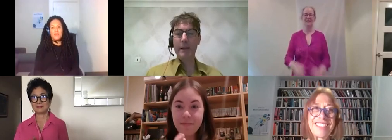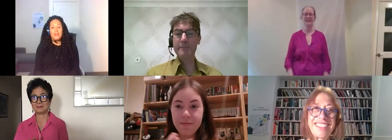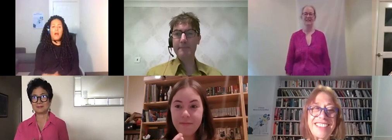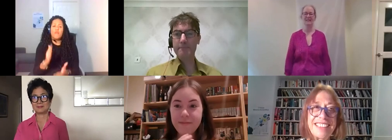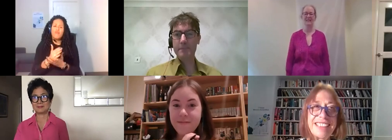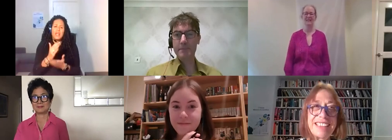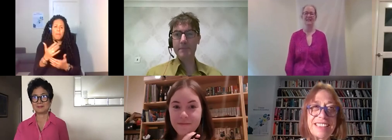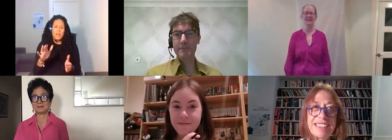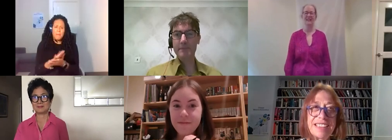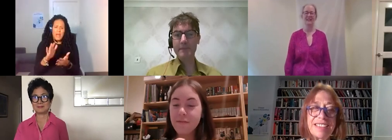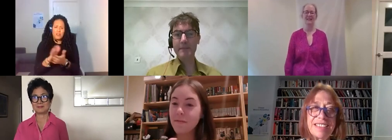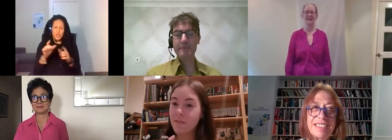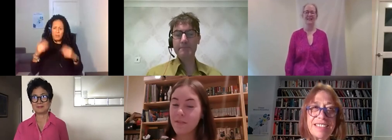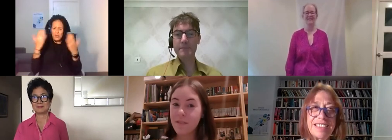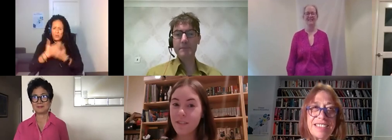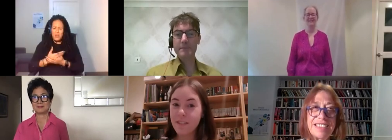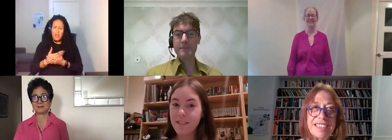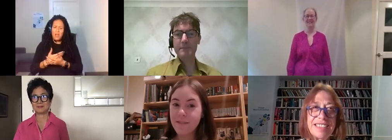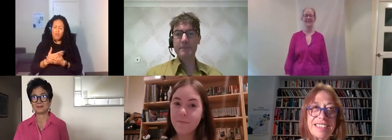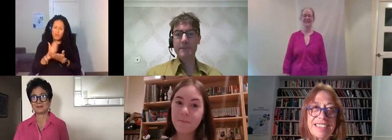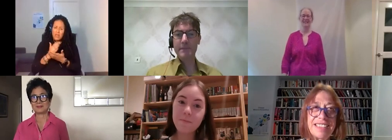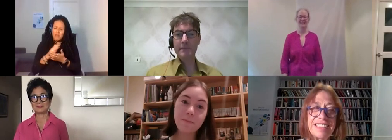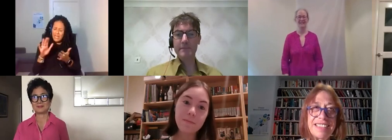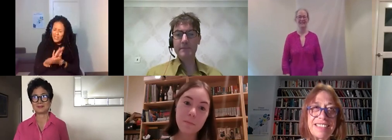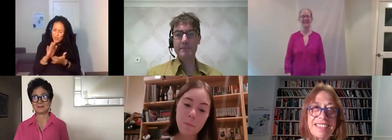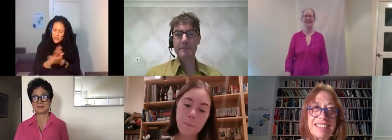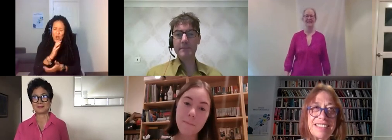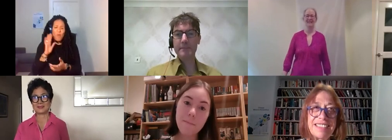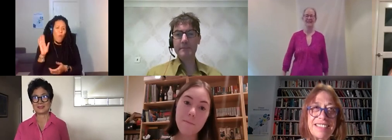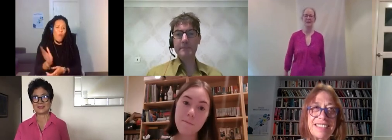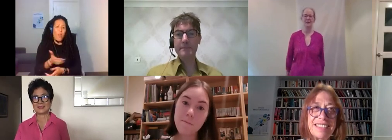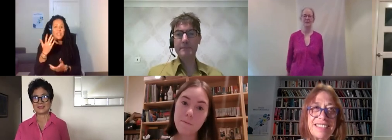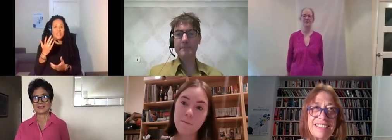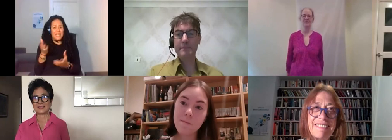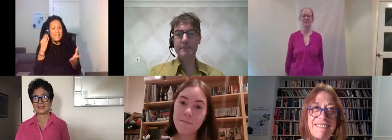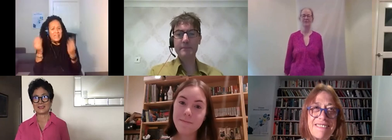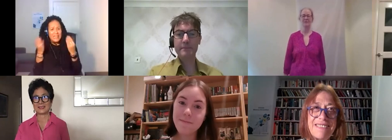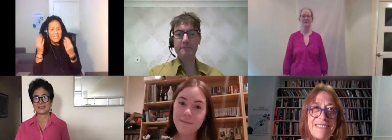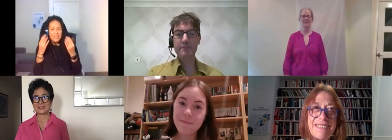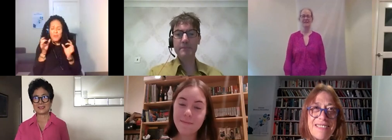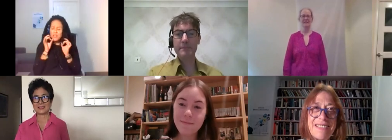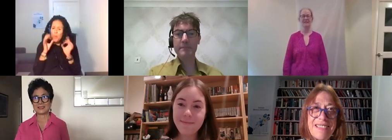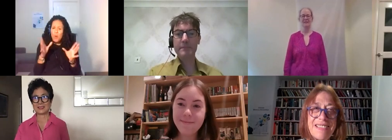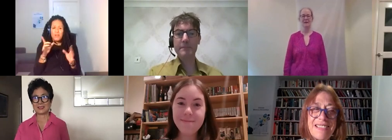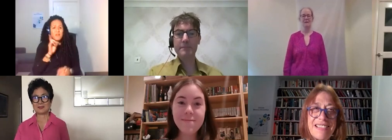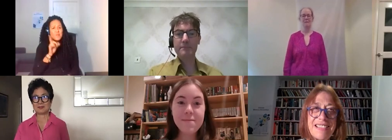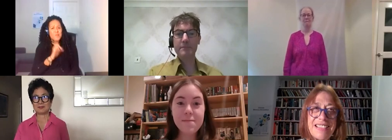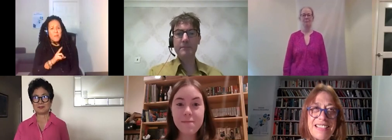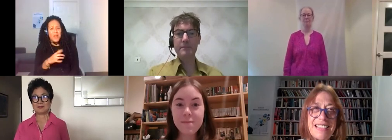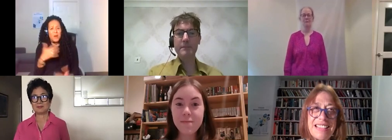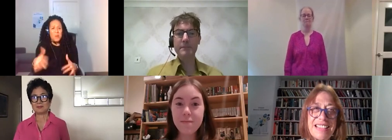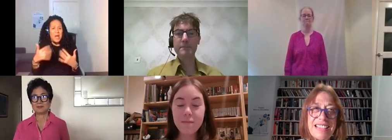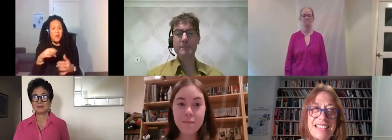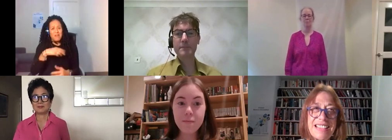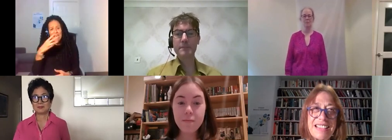to be here this evening. I've thoroughly enjoyed it, every moment of it. And listening to all these wonderful women of Essex has